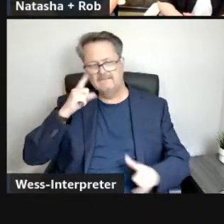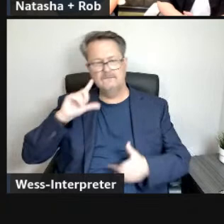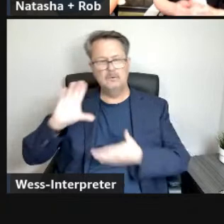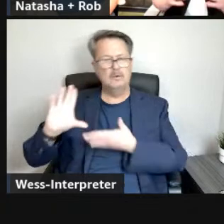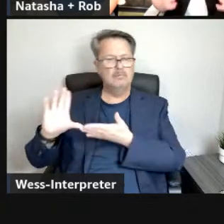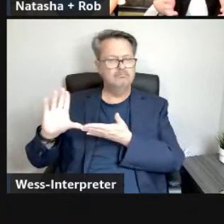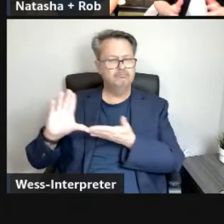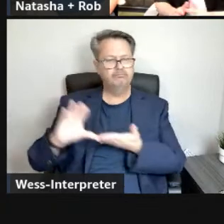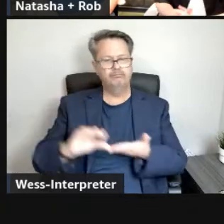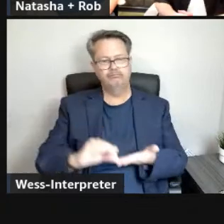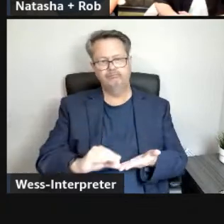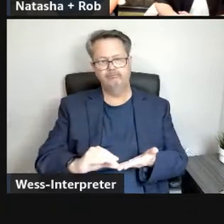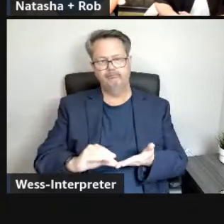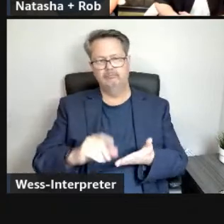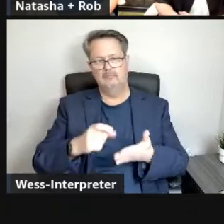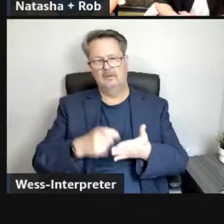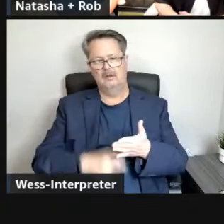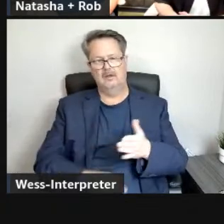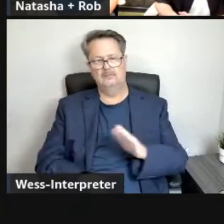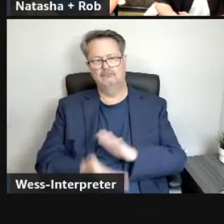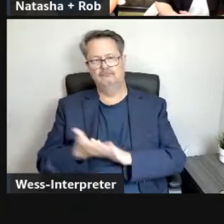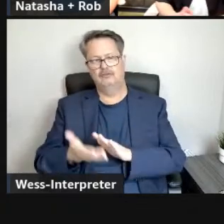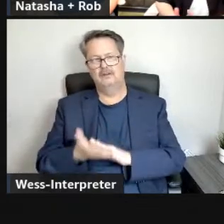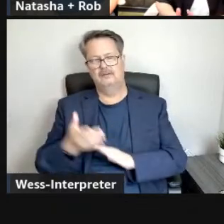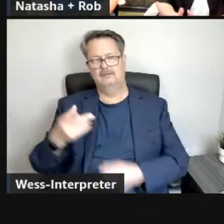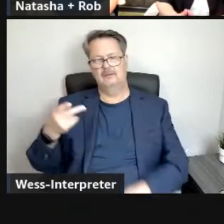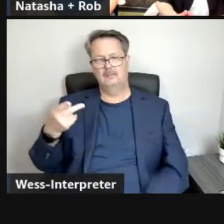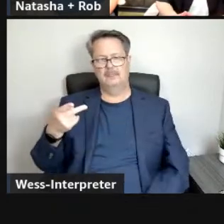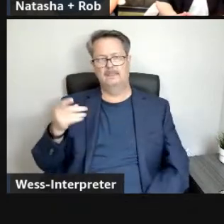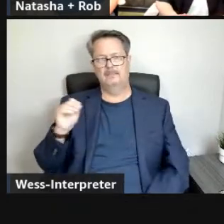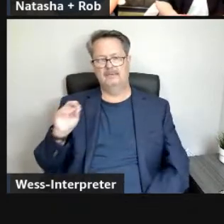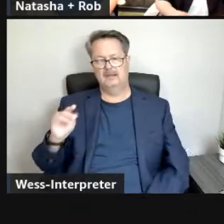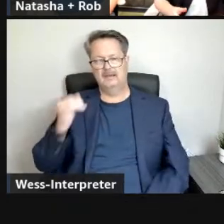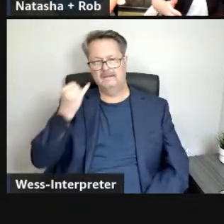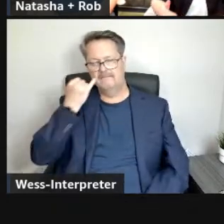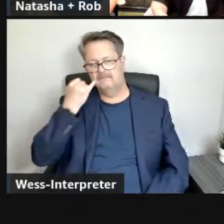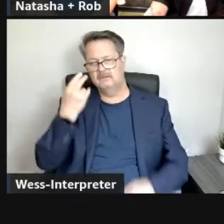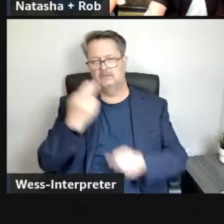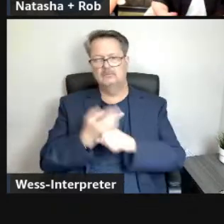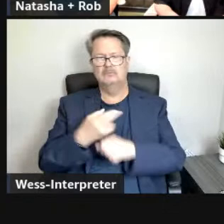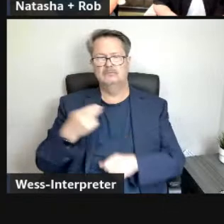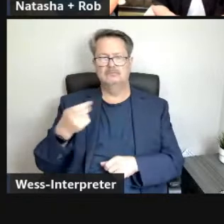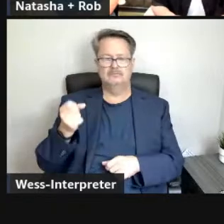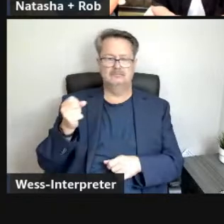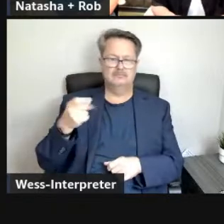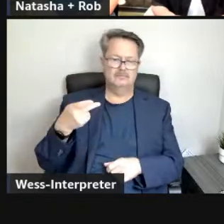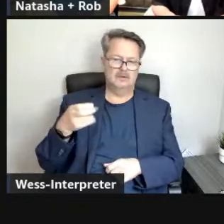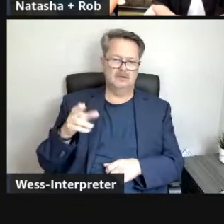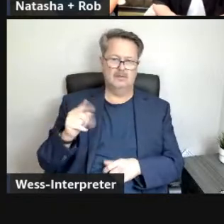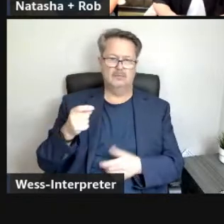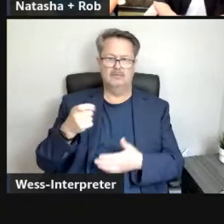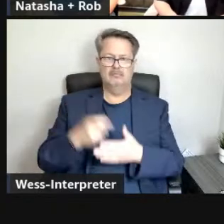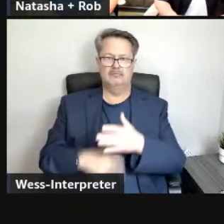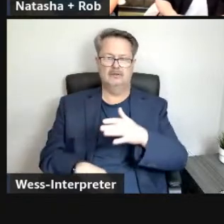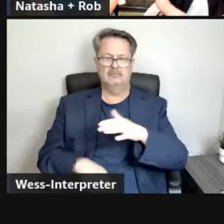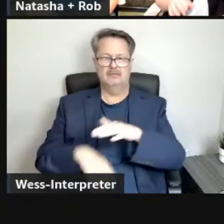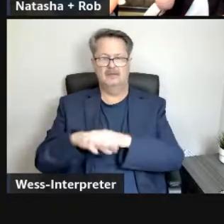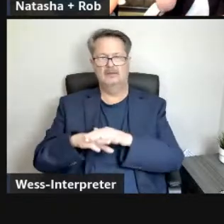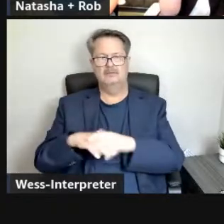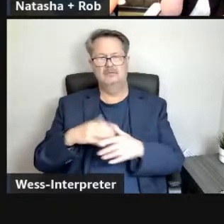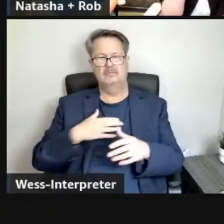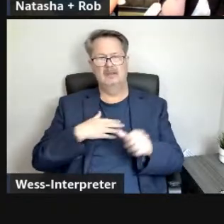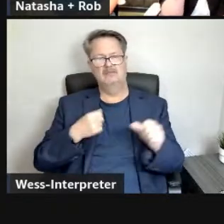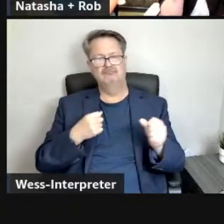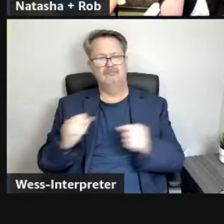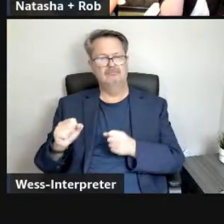instance to satisfy running those pods. If you're using Spot, for example, it will use a price capacity optimized strategy. So it will